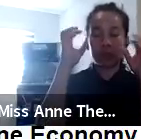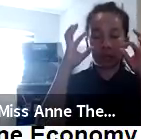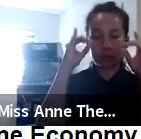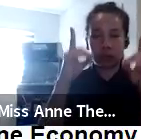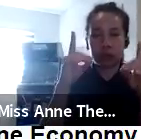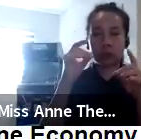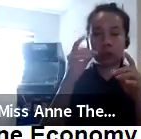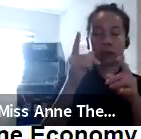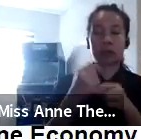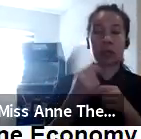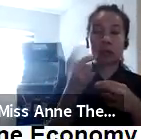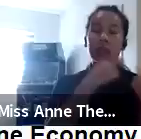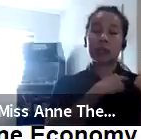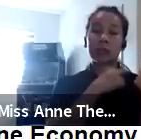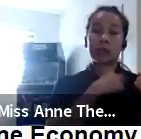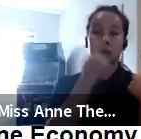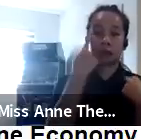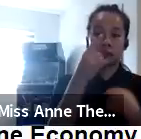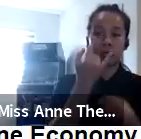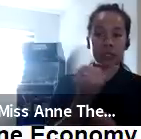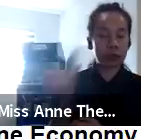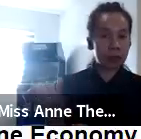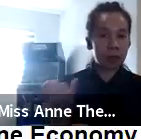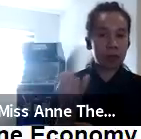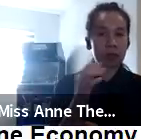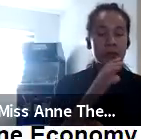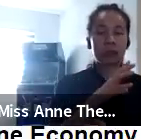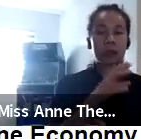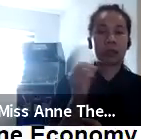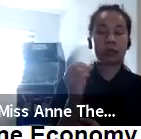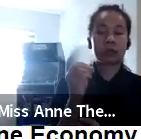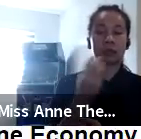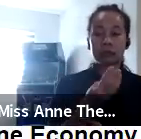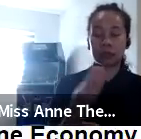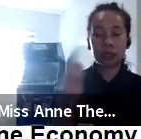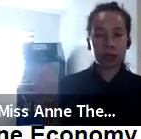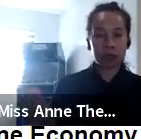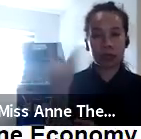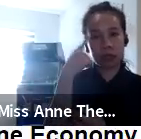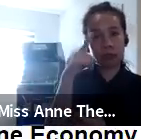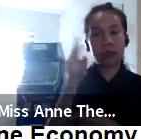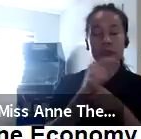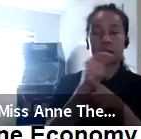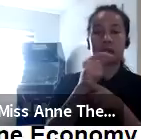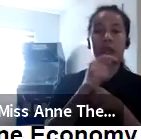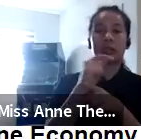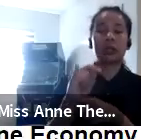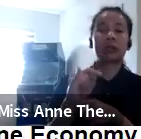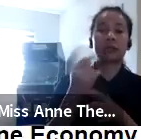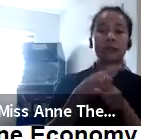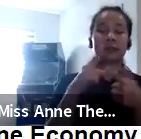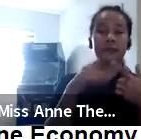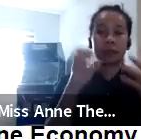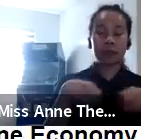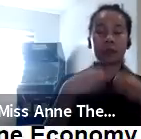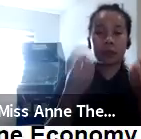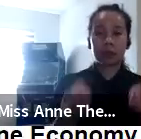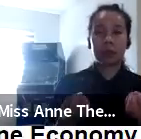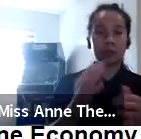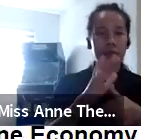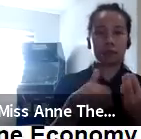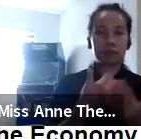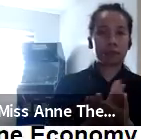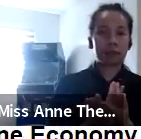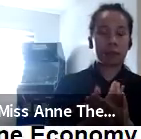the instruments and all the needed materials for the trainings. They provide everything. So we